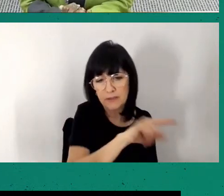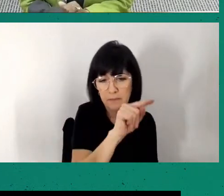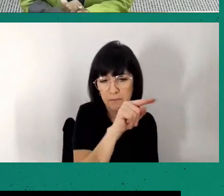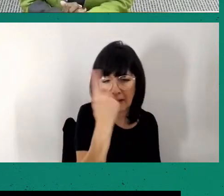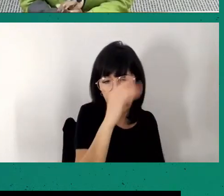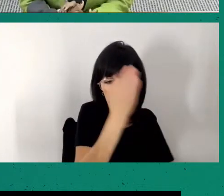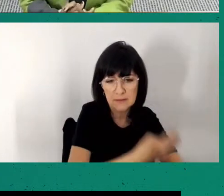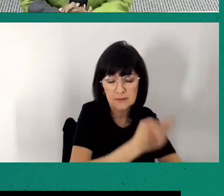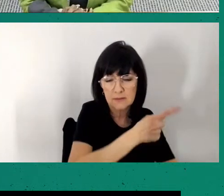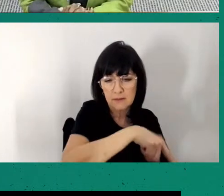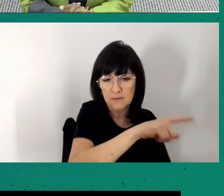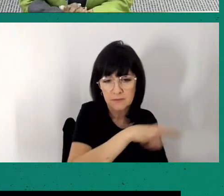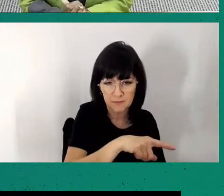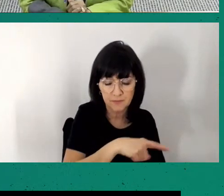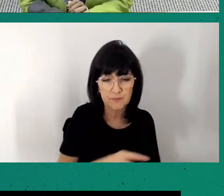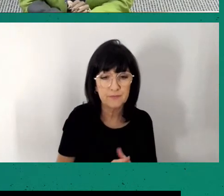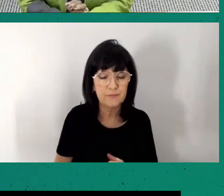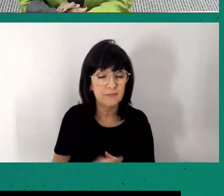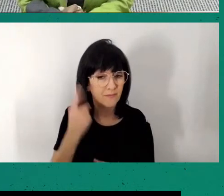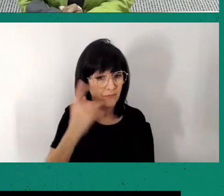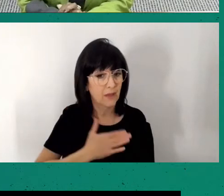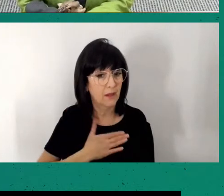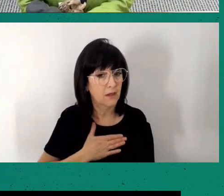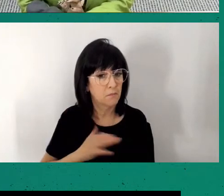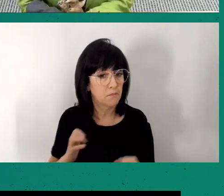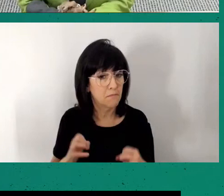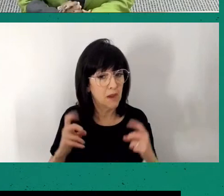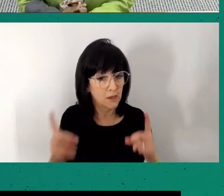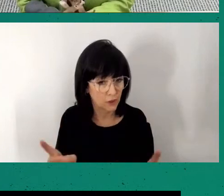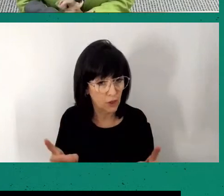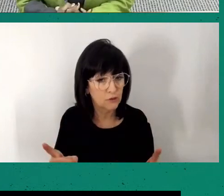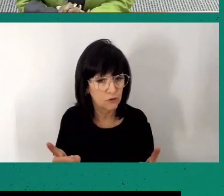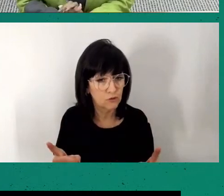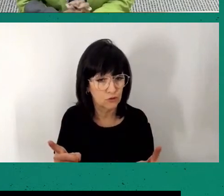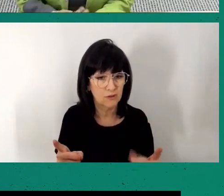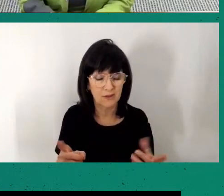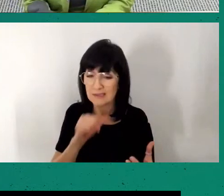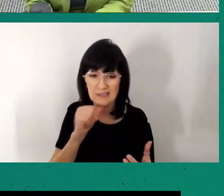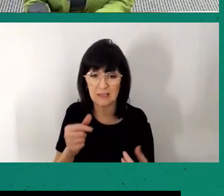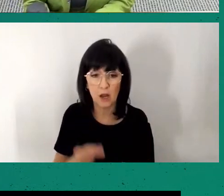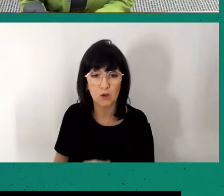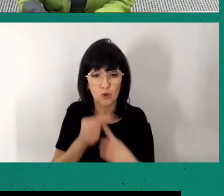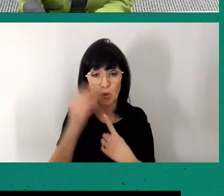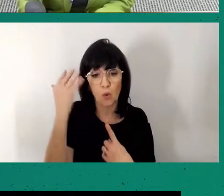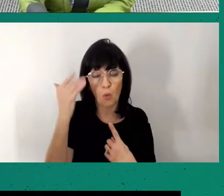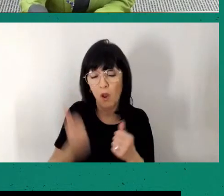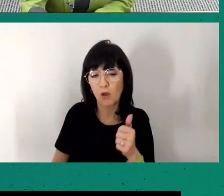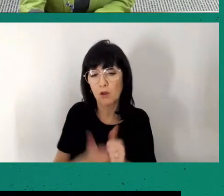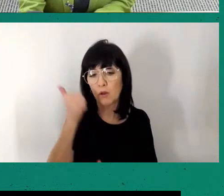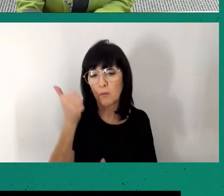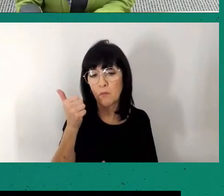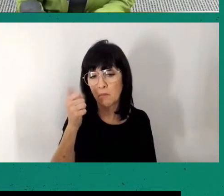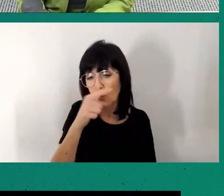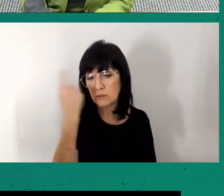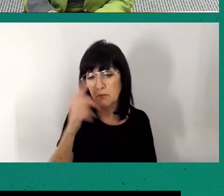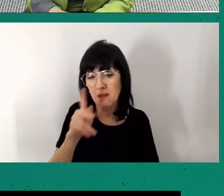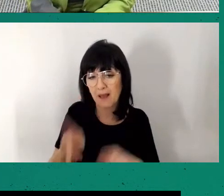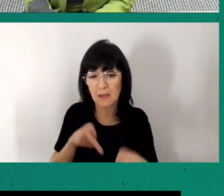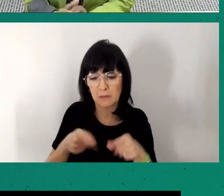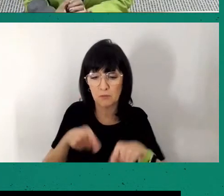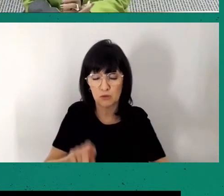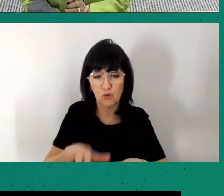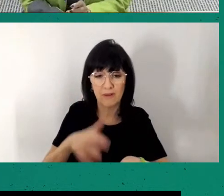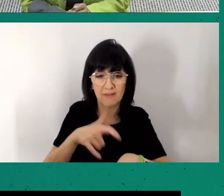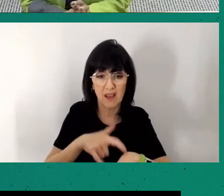public schools and the colleges in the state of Delaware are not really unique because most Black people during that period experienced